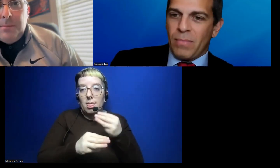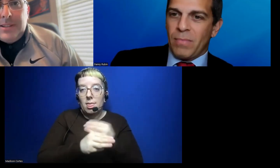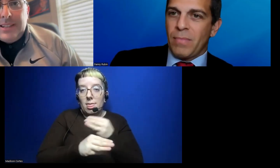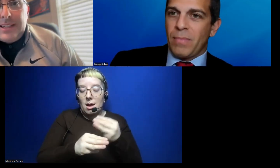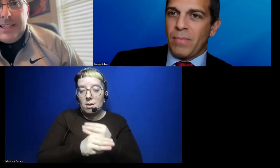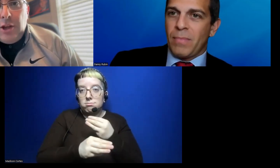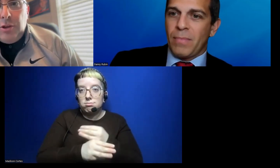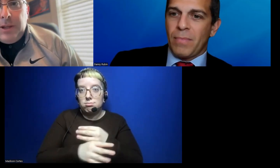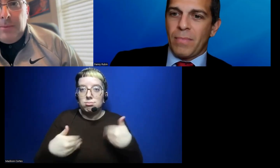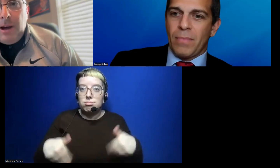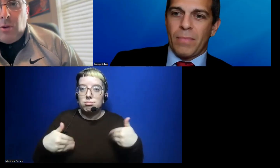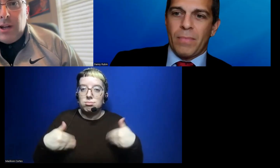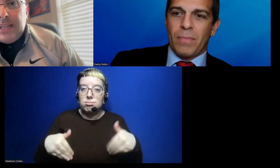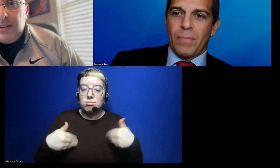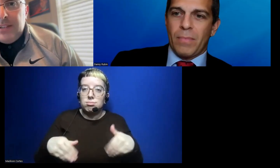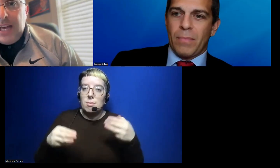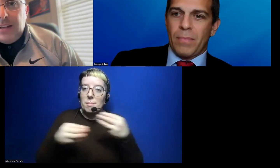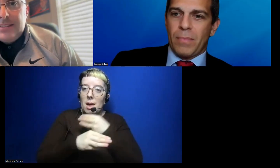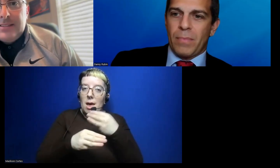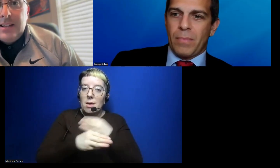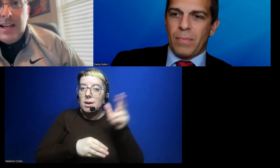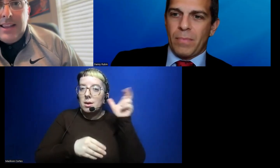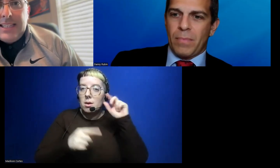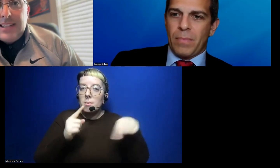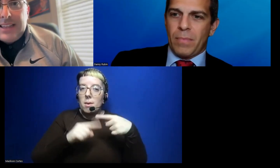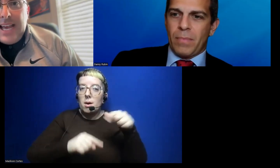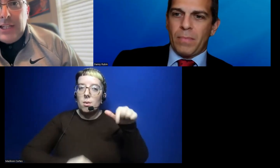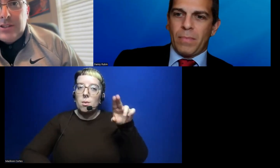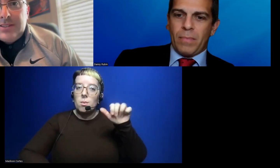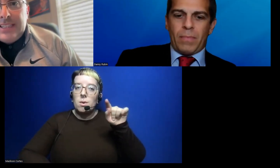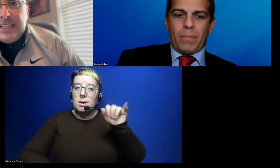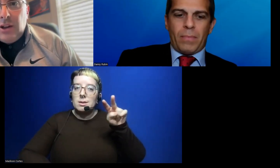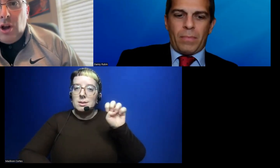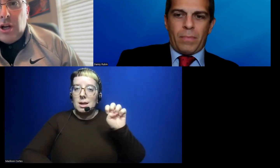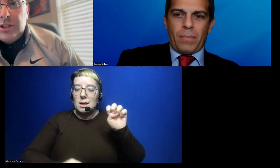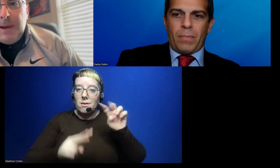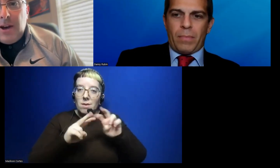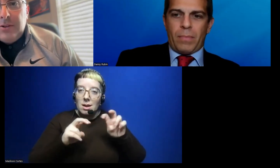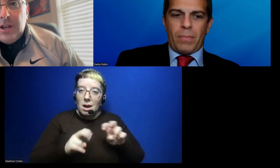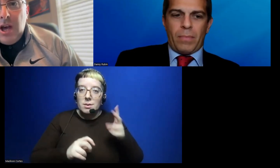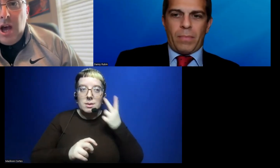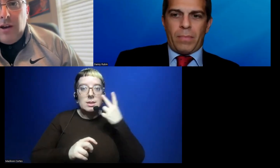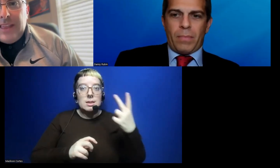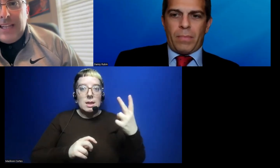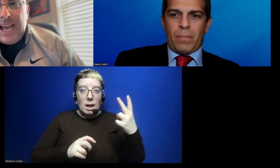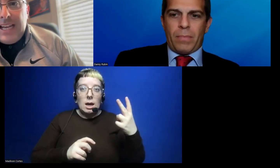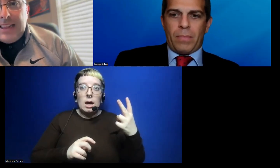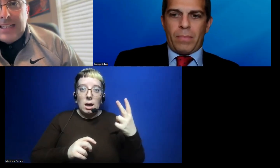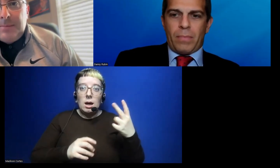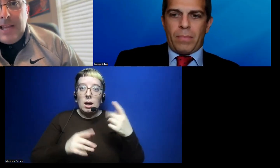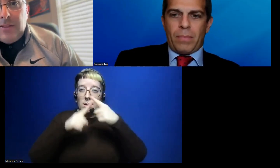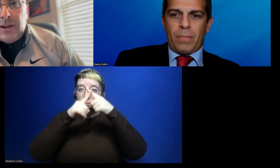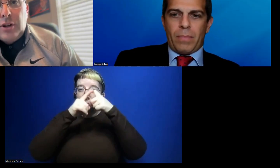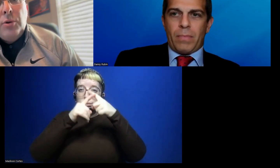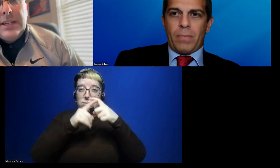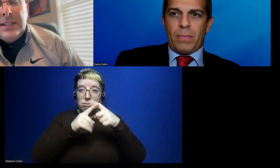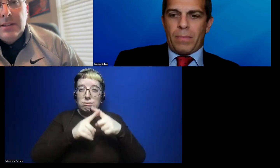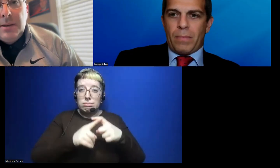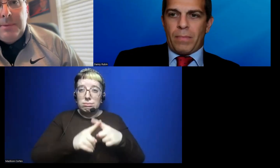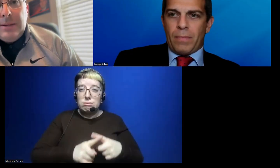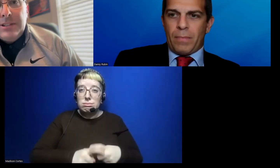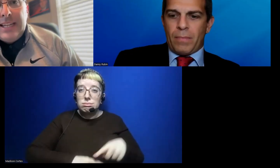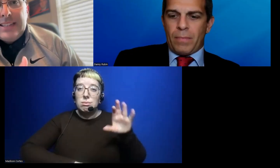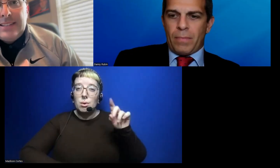part, Hmm. particularly, you hear about quantitative analysis, things like that. You're seeing a large amount of that data that can be out there.